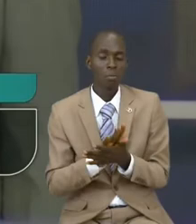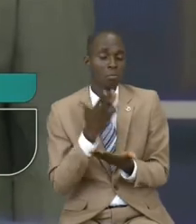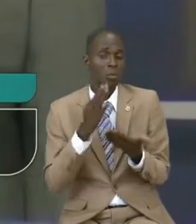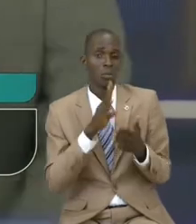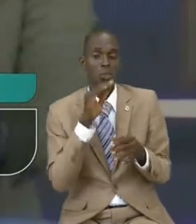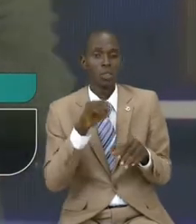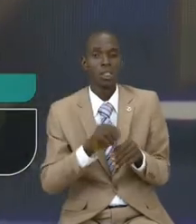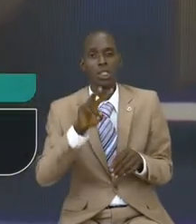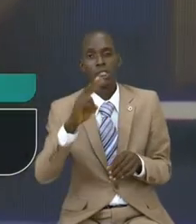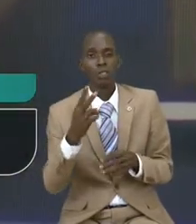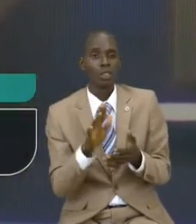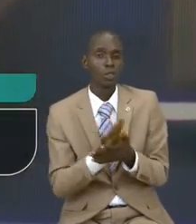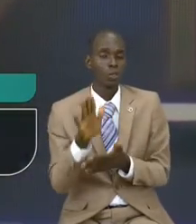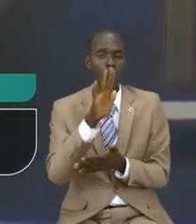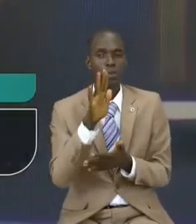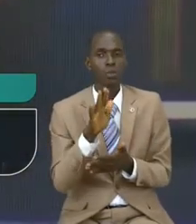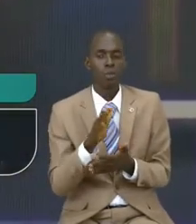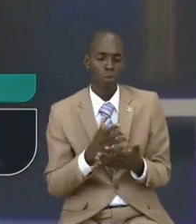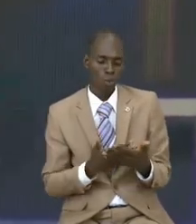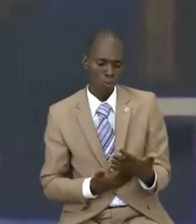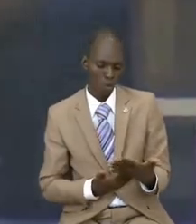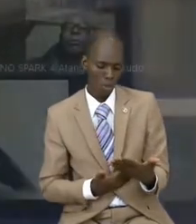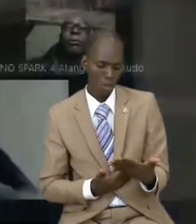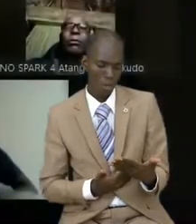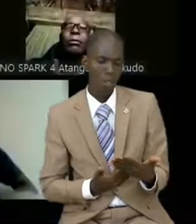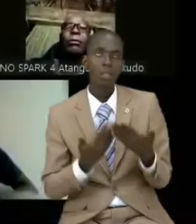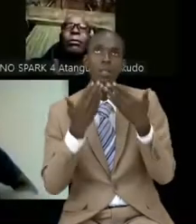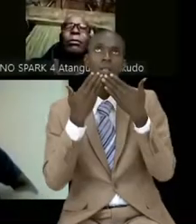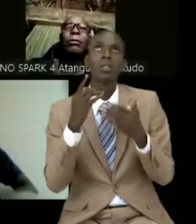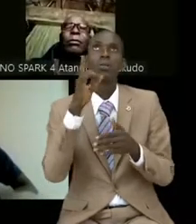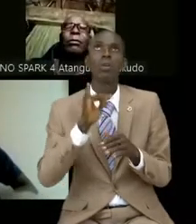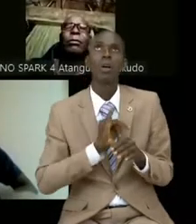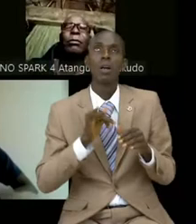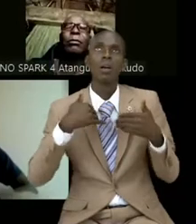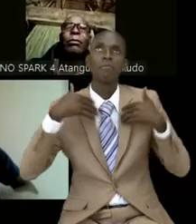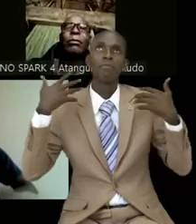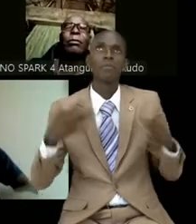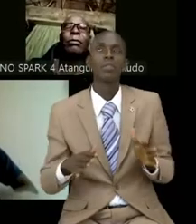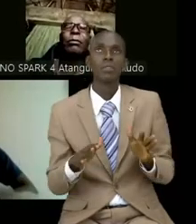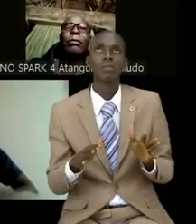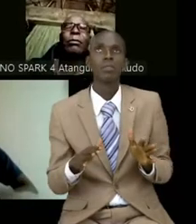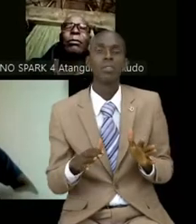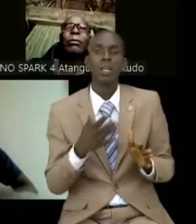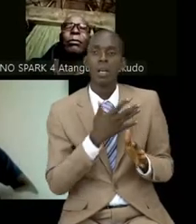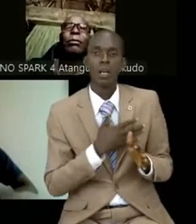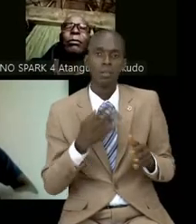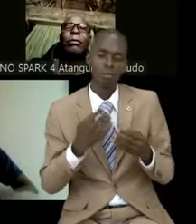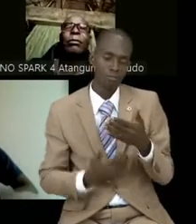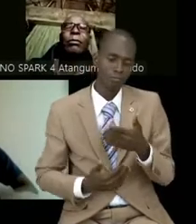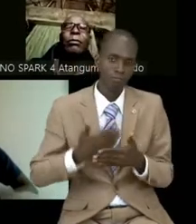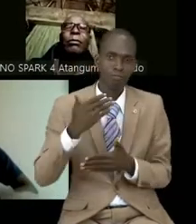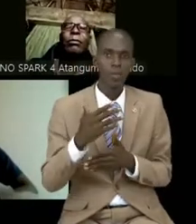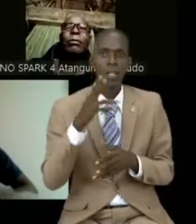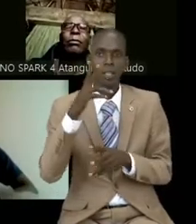school, he waits, he says, thank God I'm through. And the next